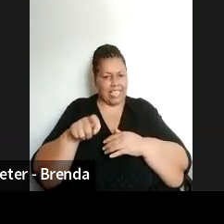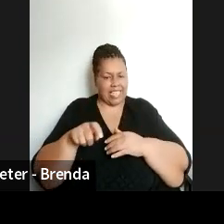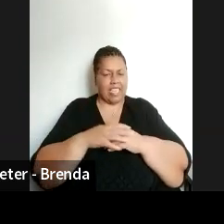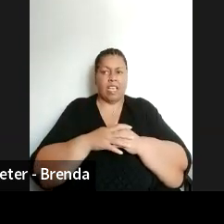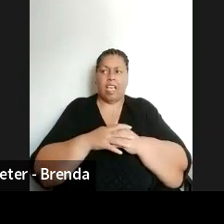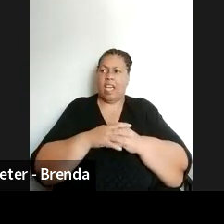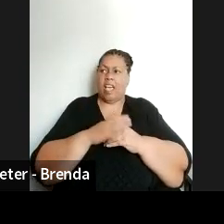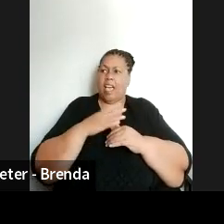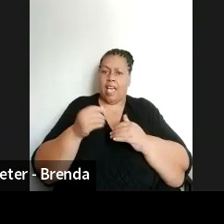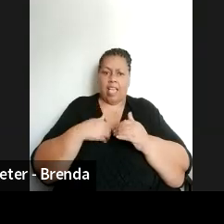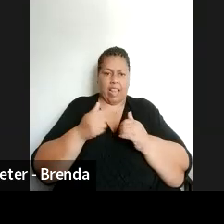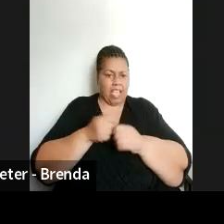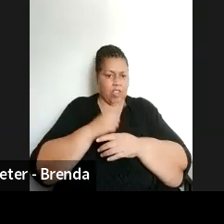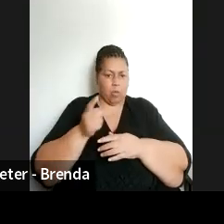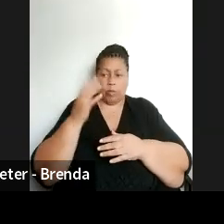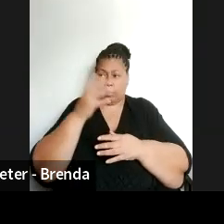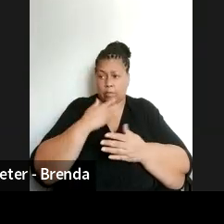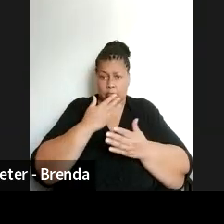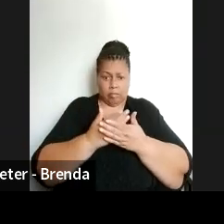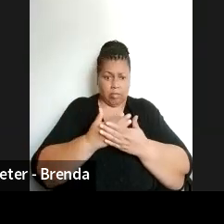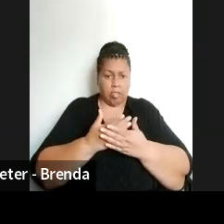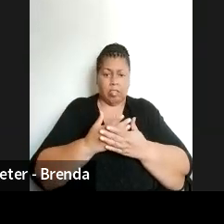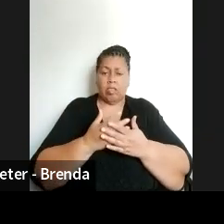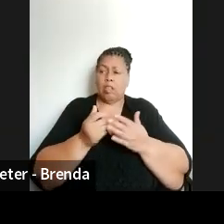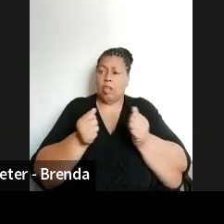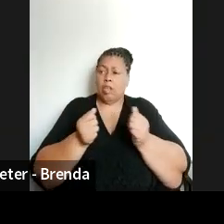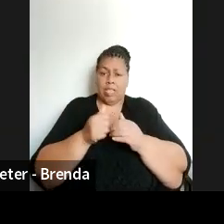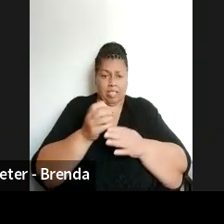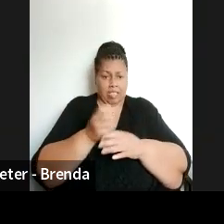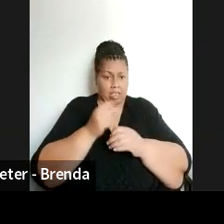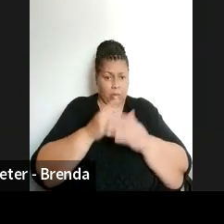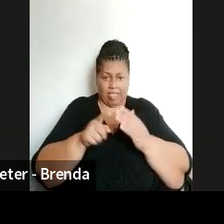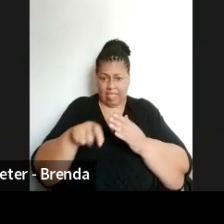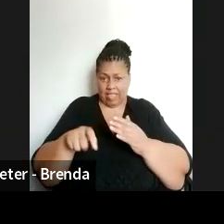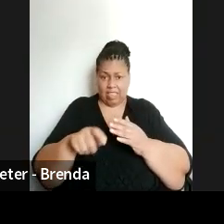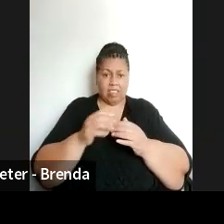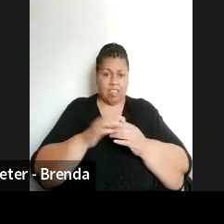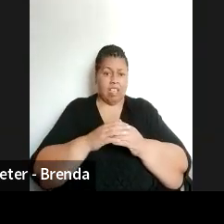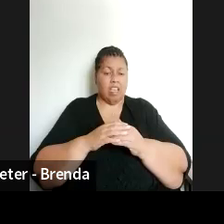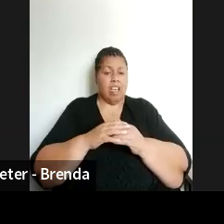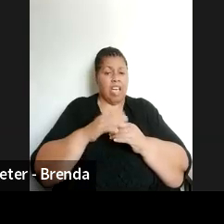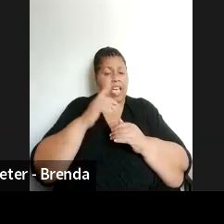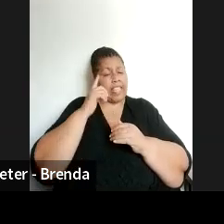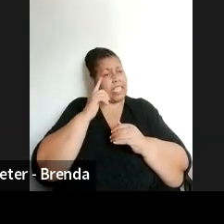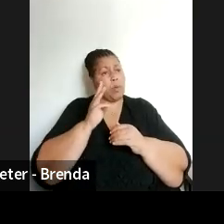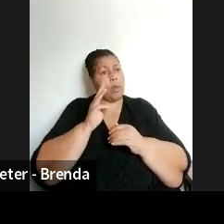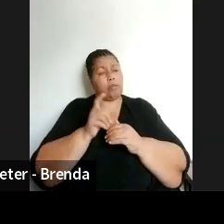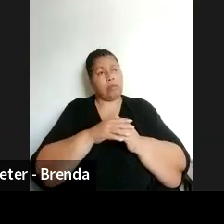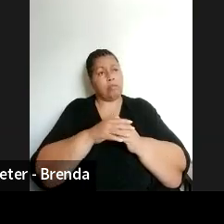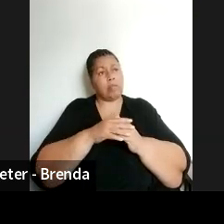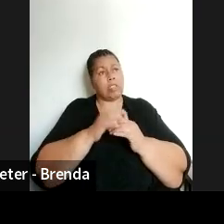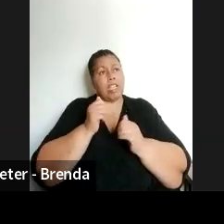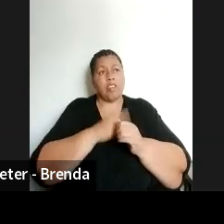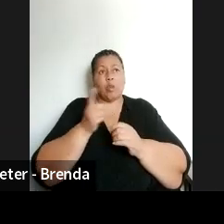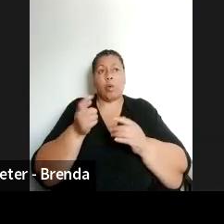it seemed like everyone was pretty good at like getting what they need, and everyone got, I think, well, everyone had people they